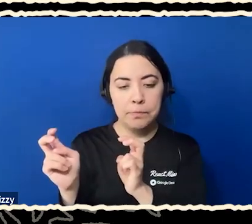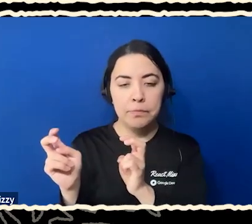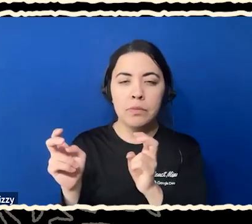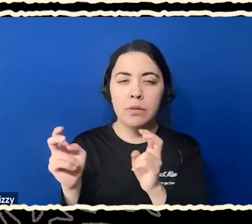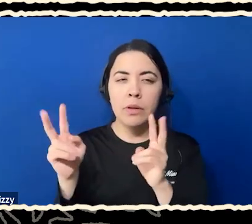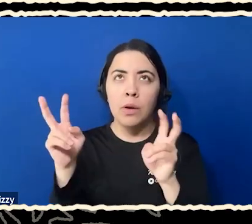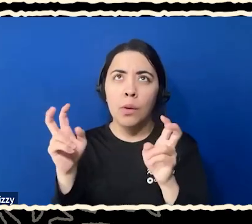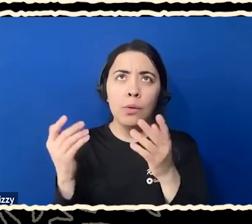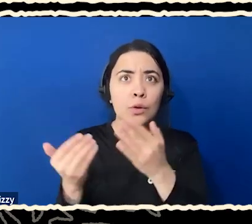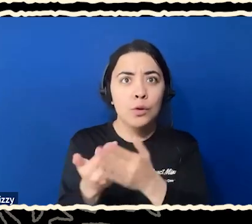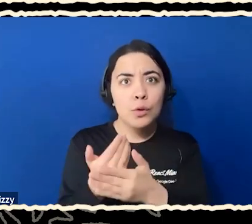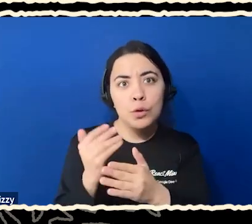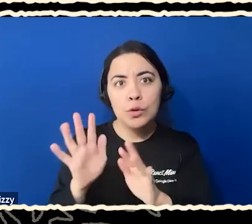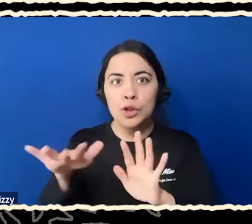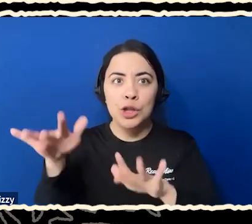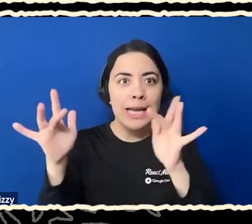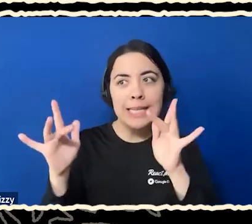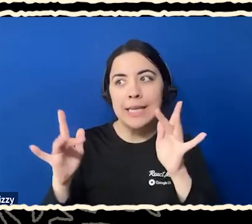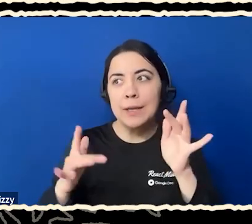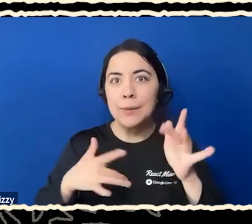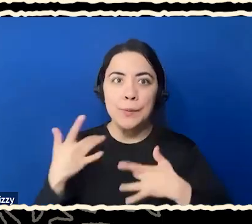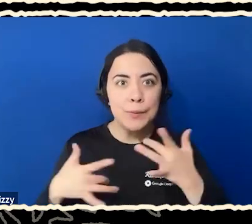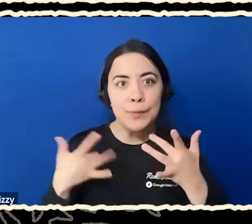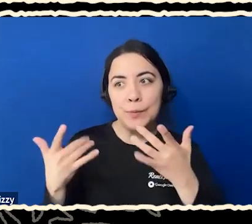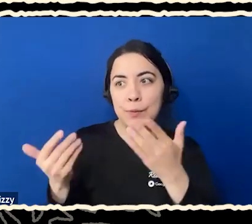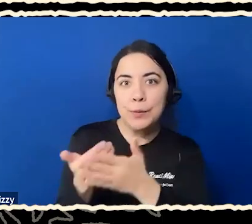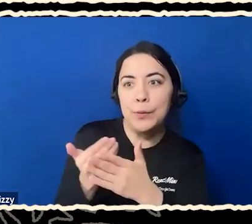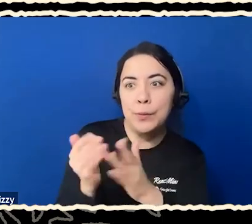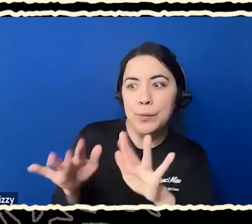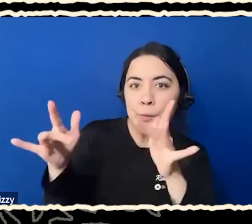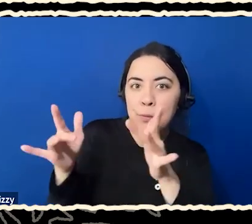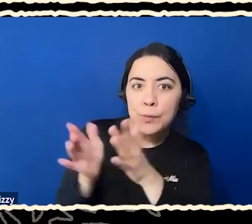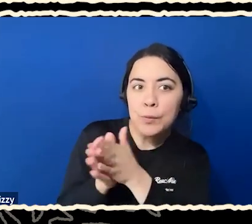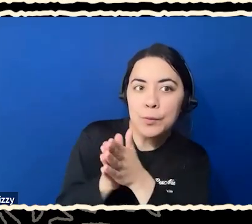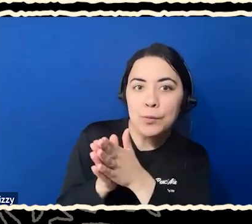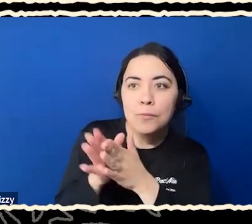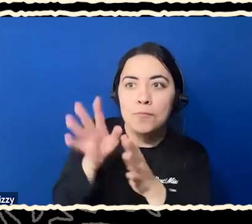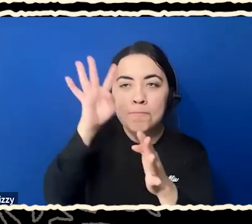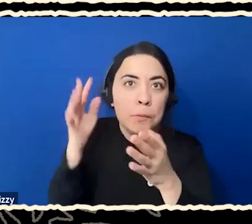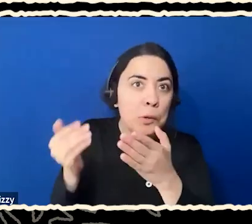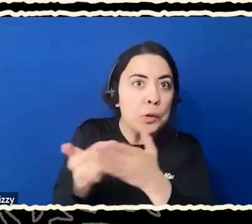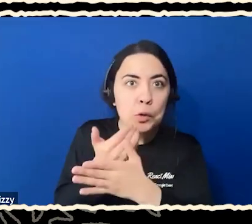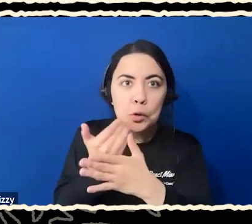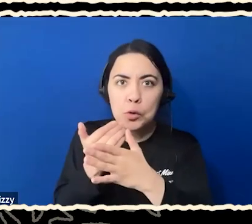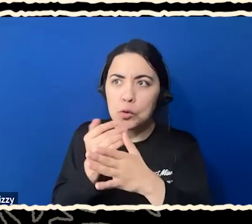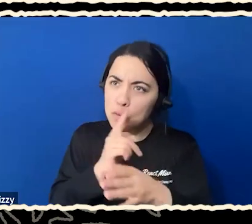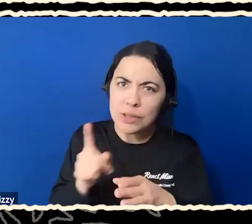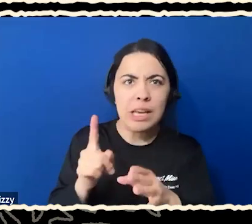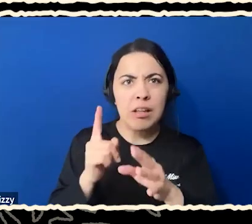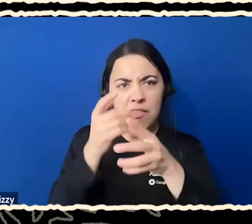new shiny thing. Let's reinvent the thing, this time for real confidence.